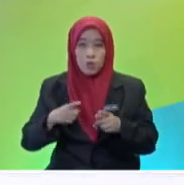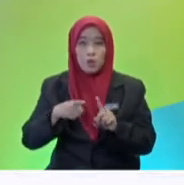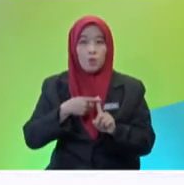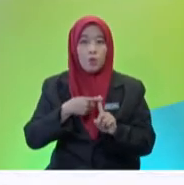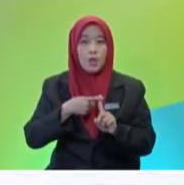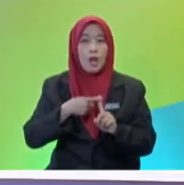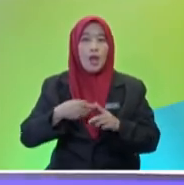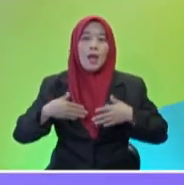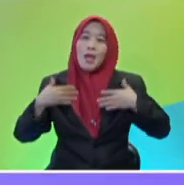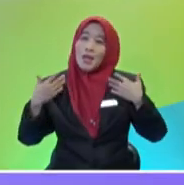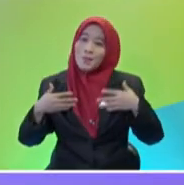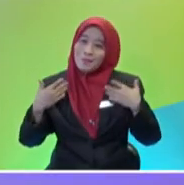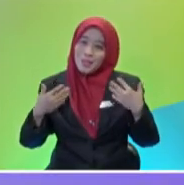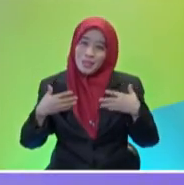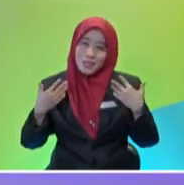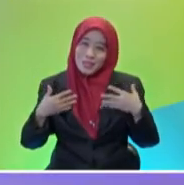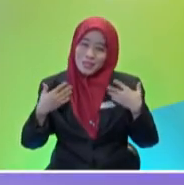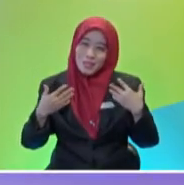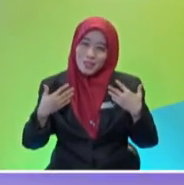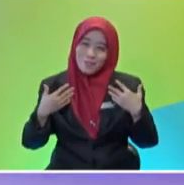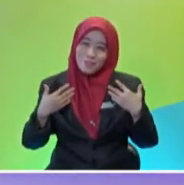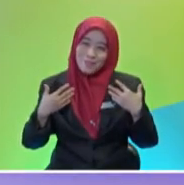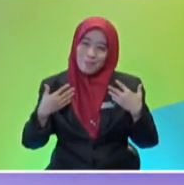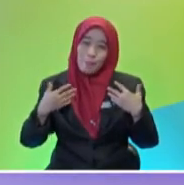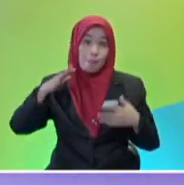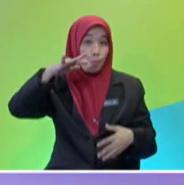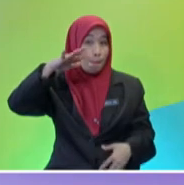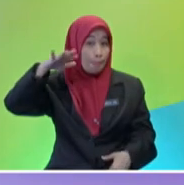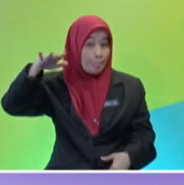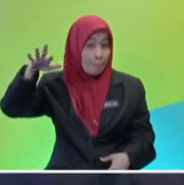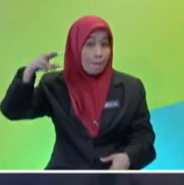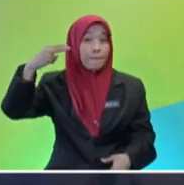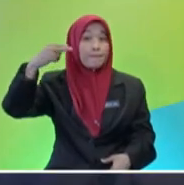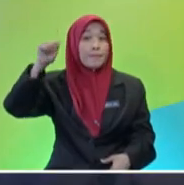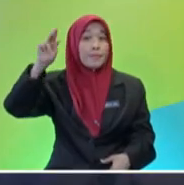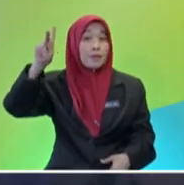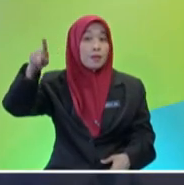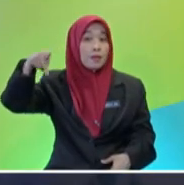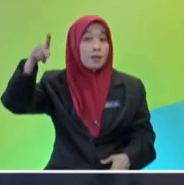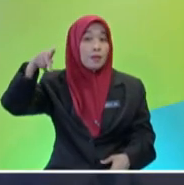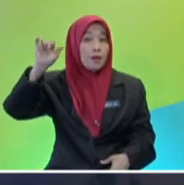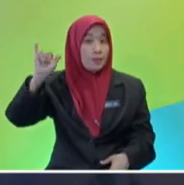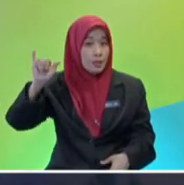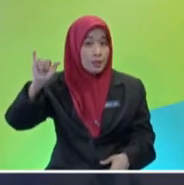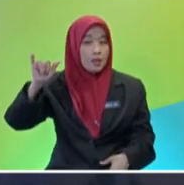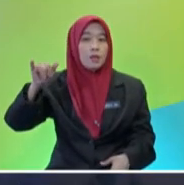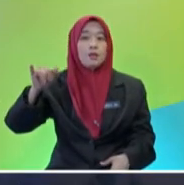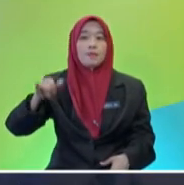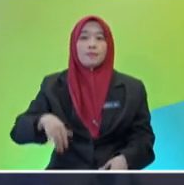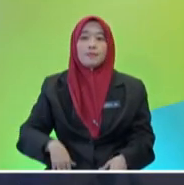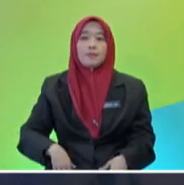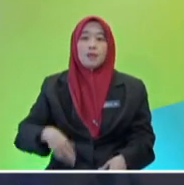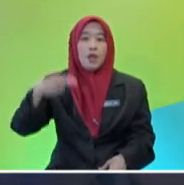is happy. Okay, can you spell happy for me, Shafika? Okay, happy is spelled out